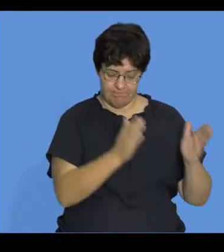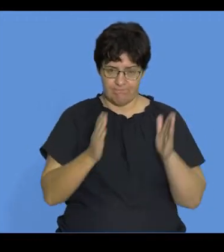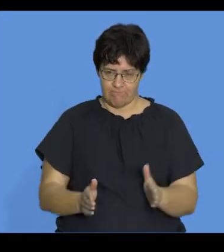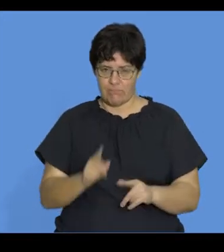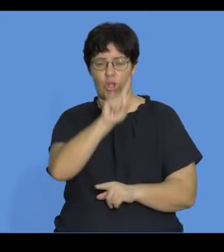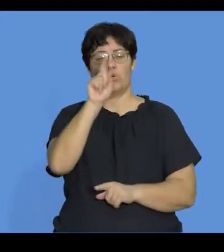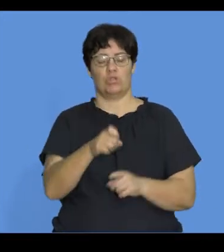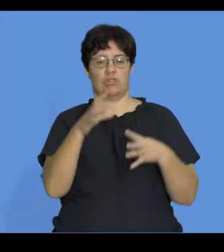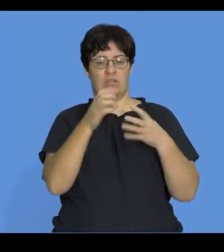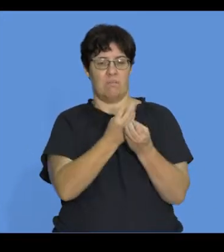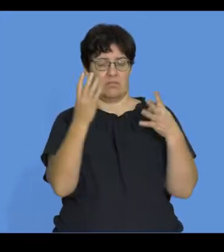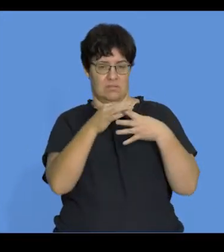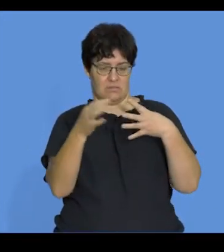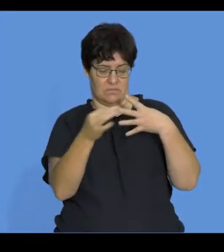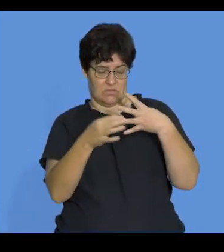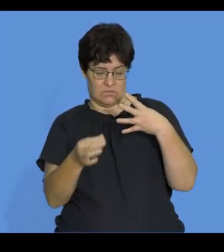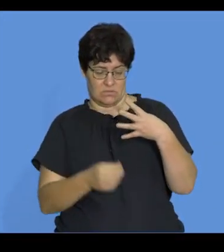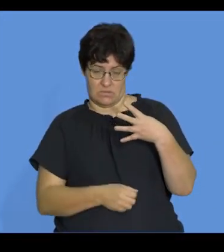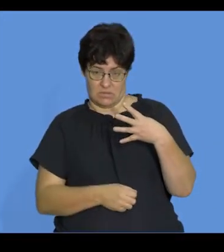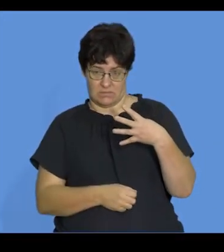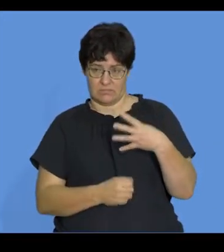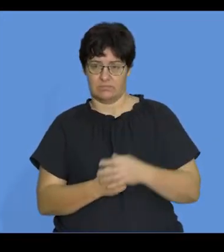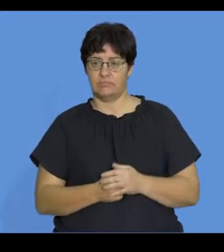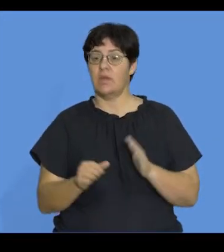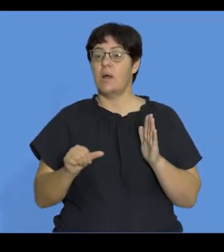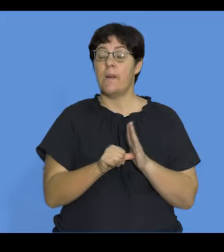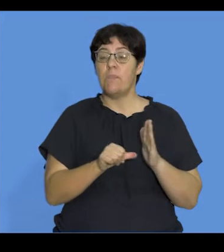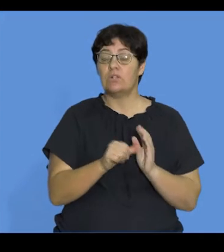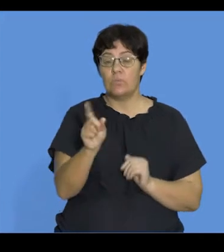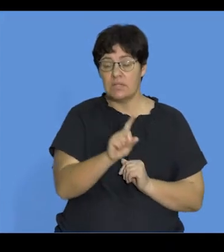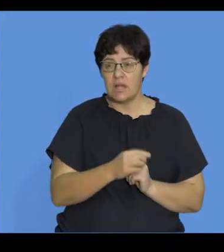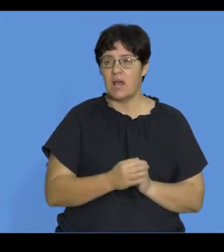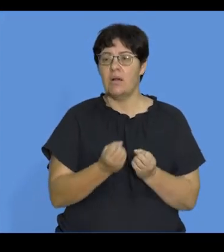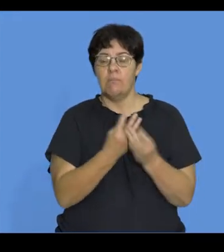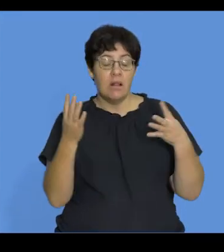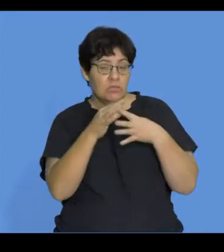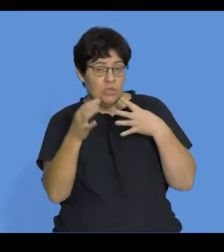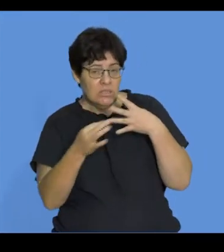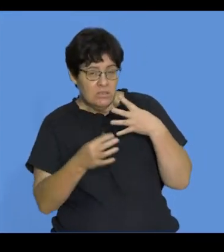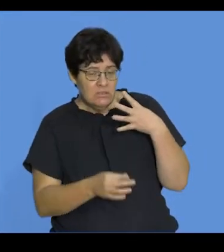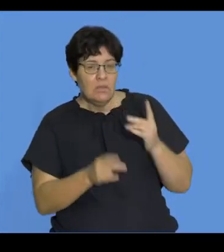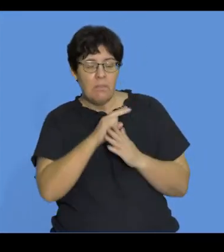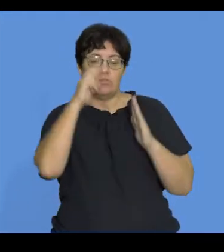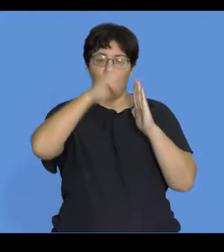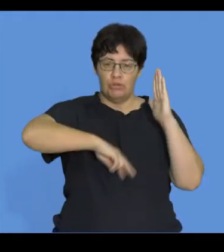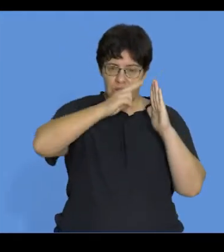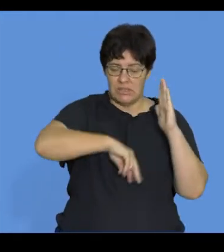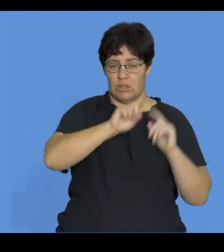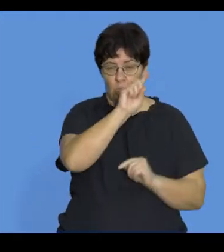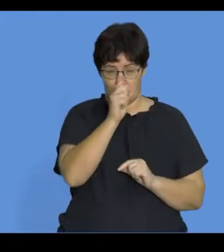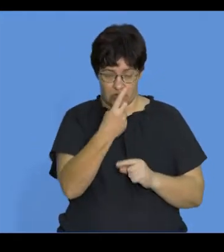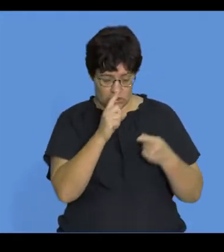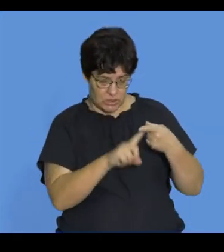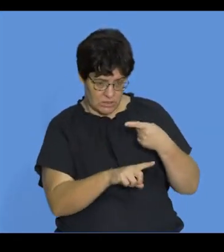You are given 4 options, but what is important in as far as the multiple choice question is to read the question with